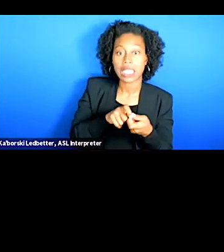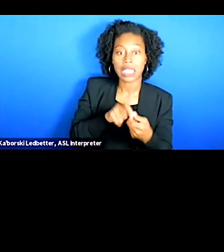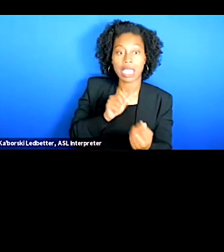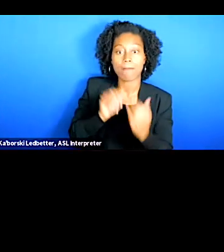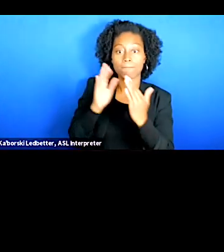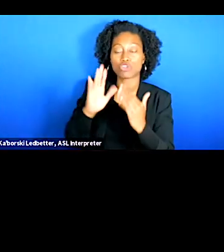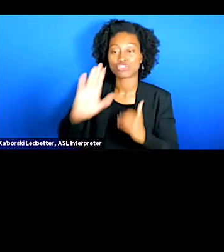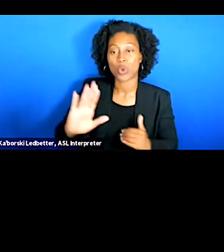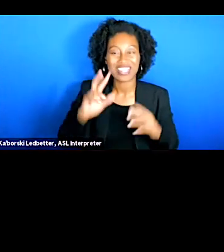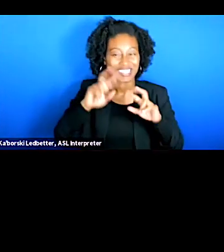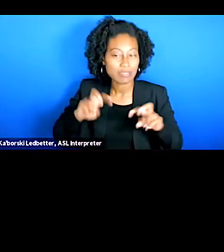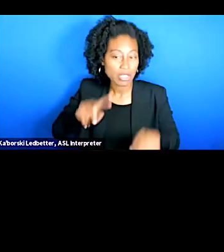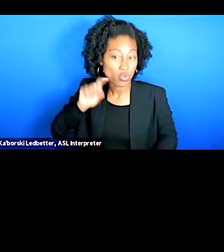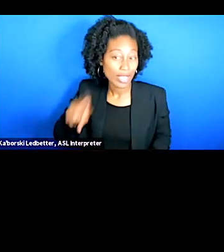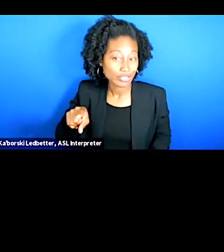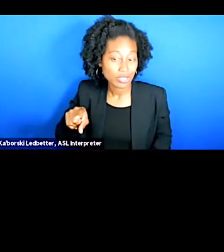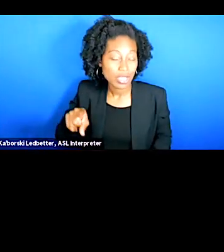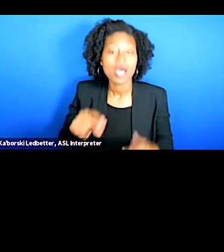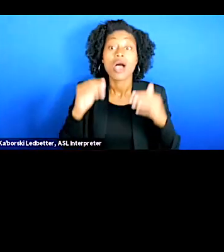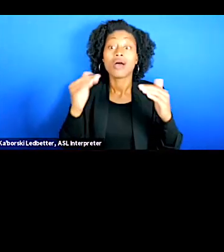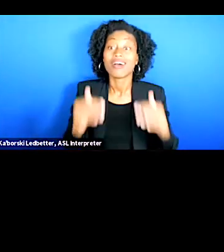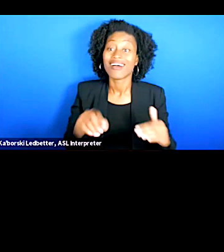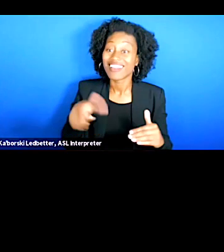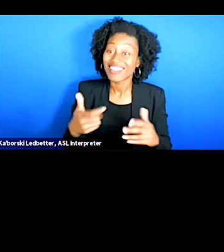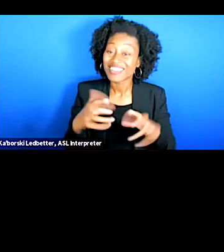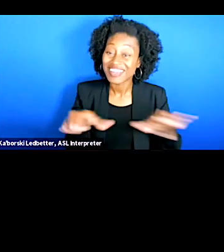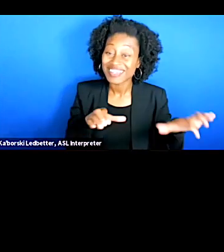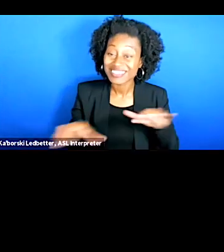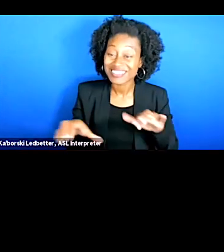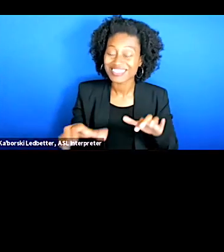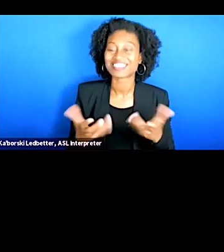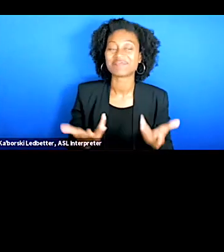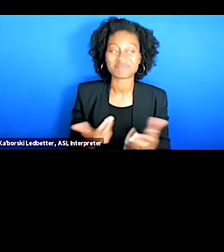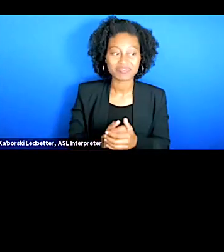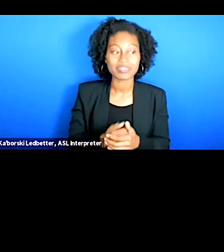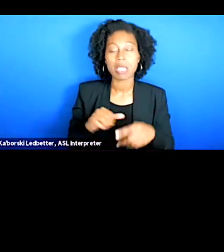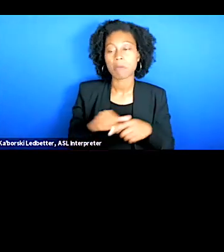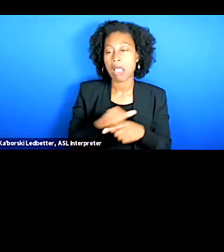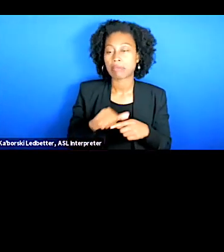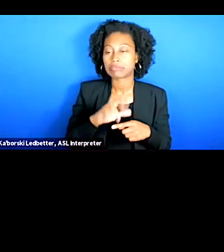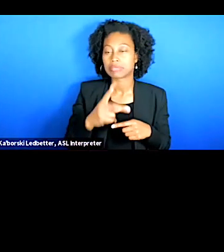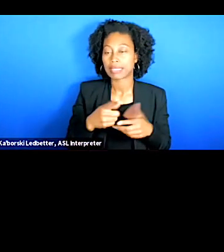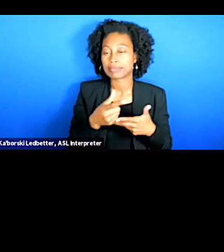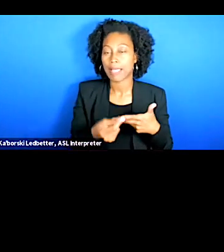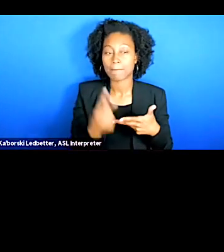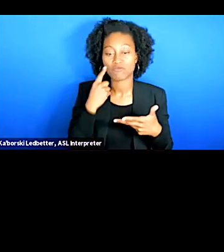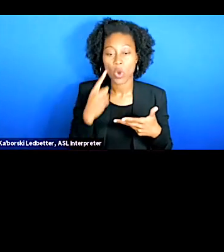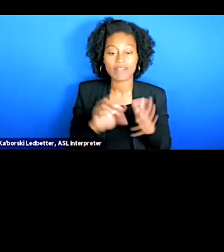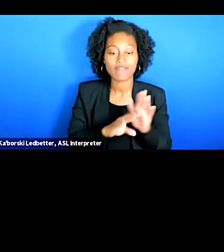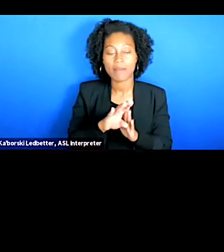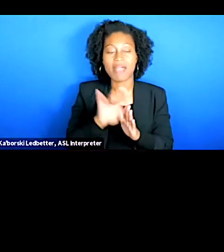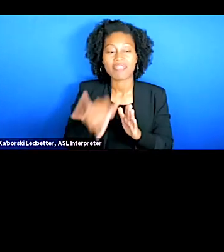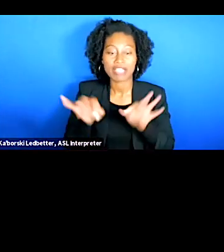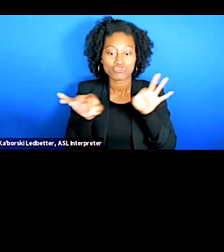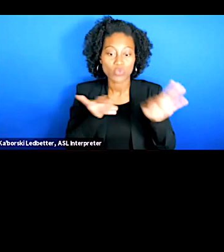So we're going to do another hands-on activity to practice the second step, developing descriptive themes. So we will ask